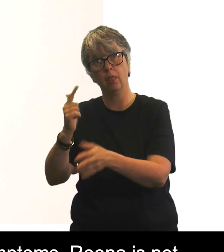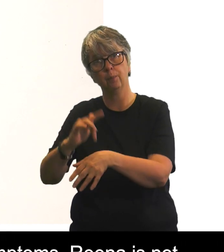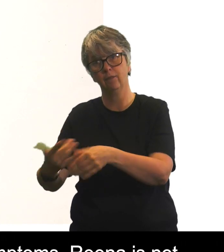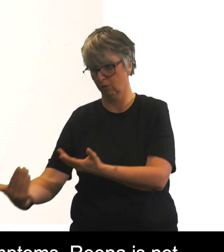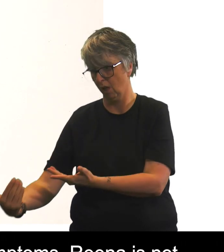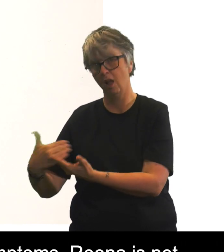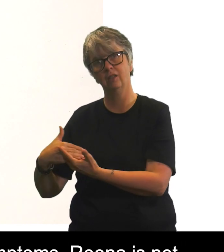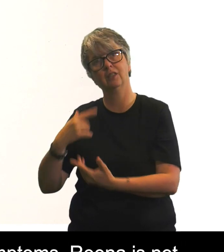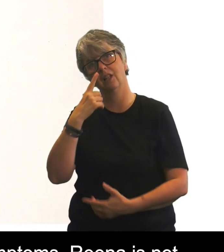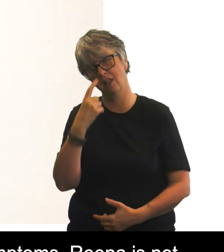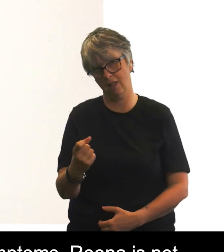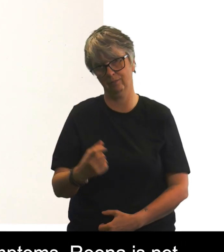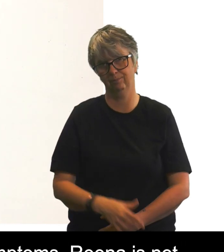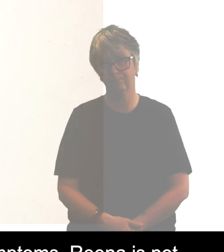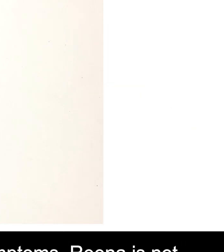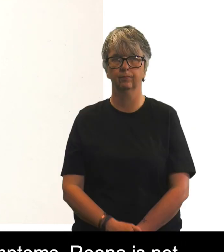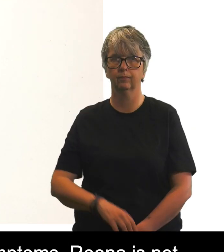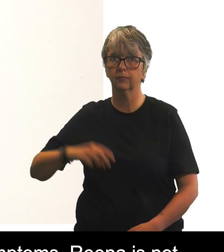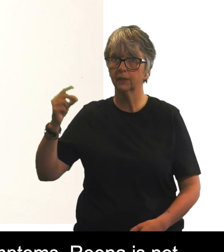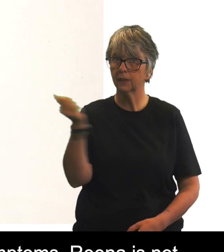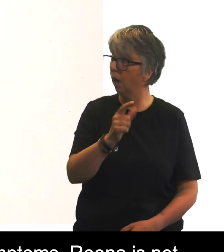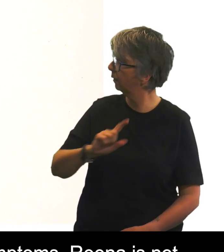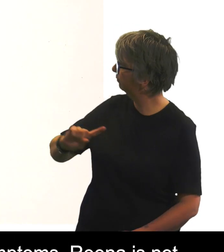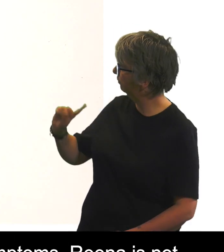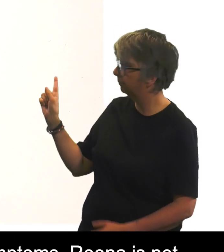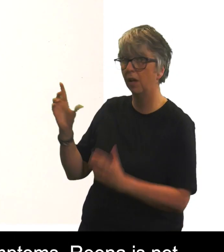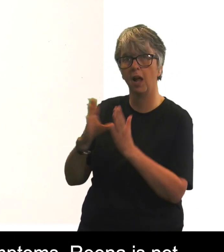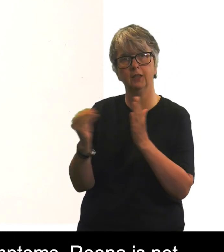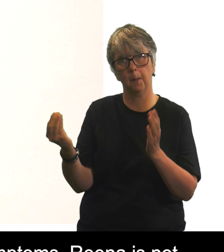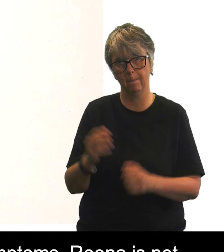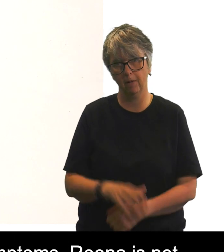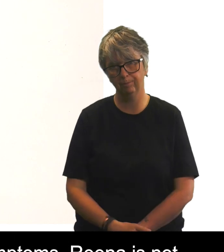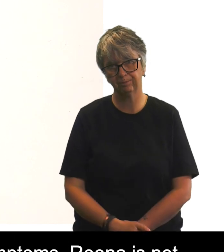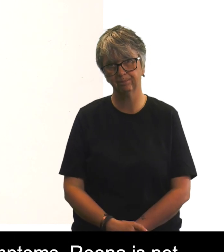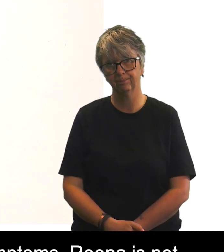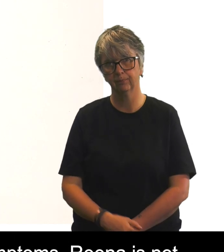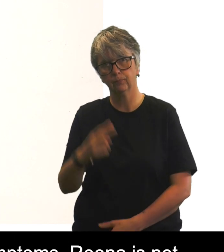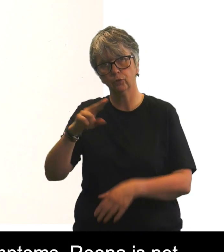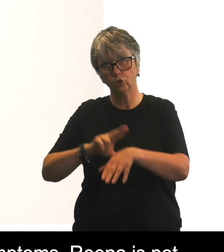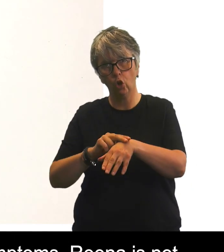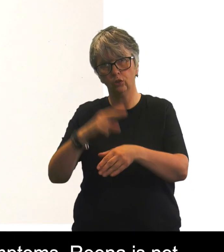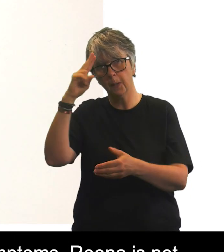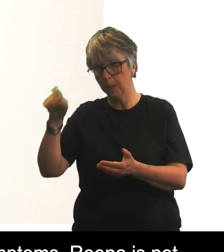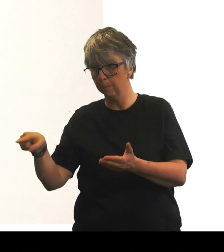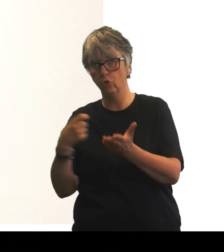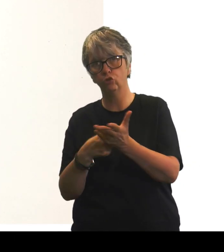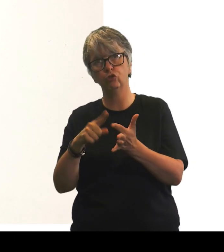After asking Dave more about his symptoms, Rena is not sure what is causing Dave's tiredness and stomach upsets.